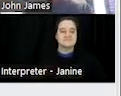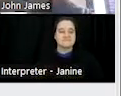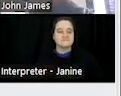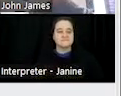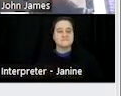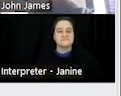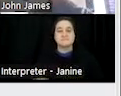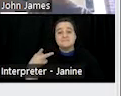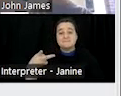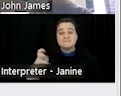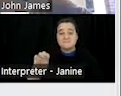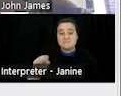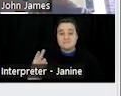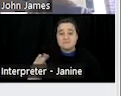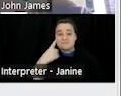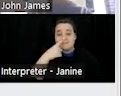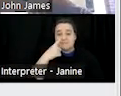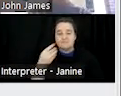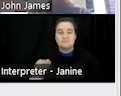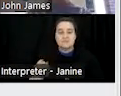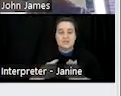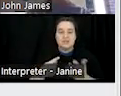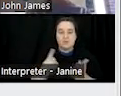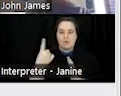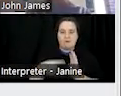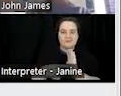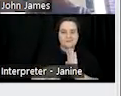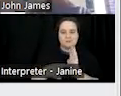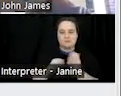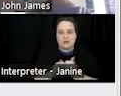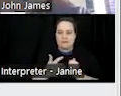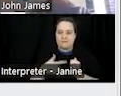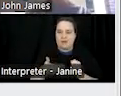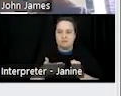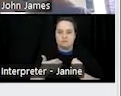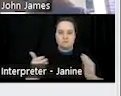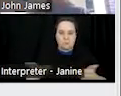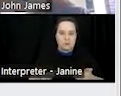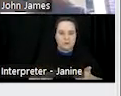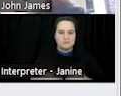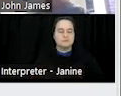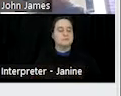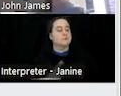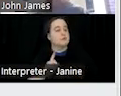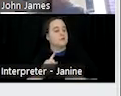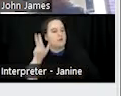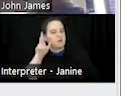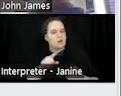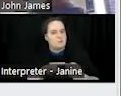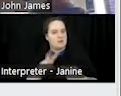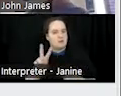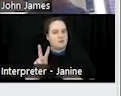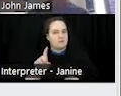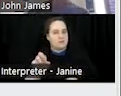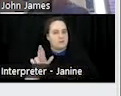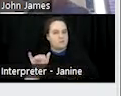And Peach, how about you? Can you give an example of what made you feel welcome at college? When I heard that Vanderbilt had a great